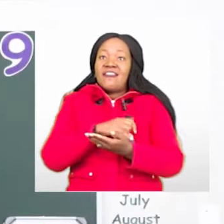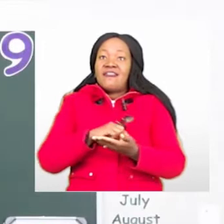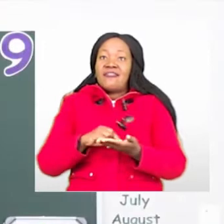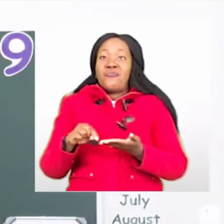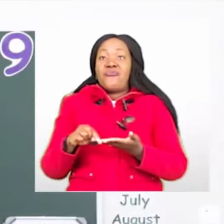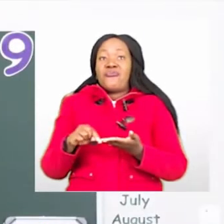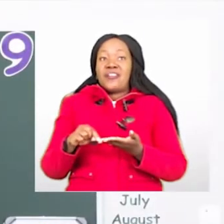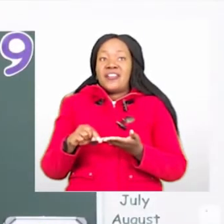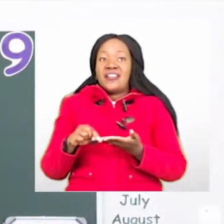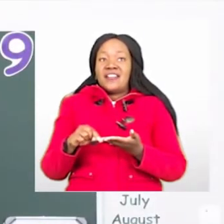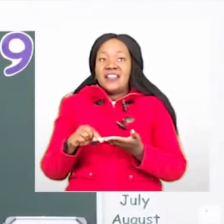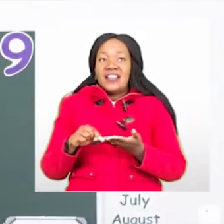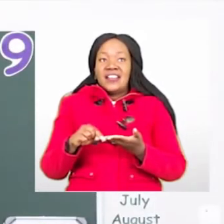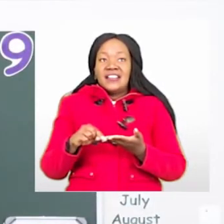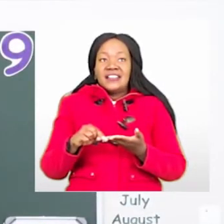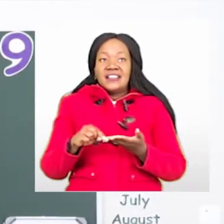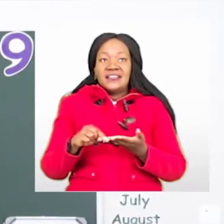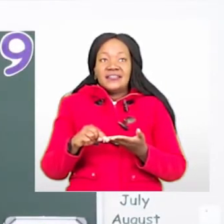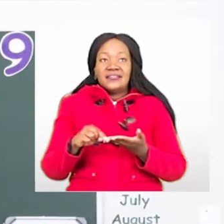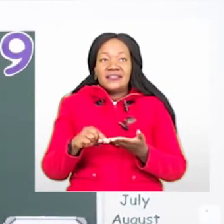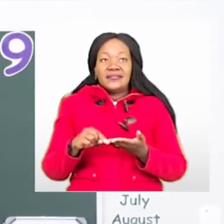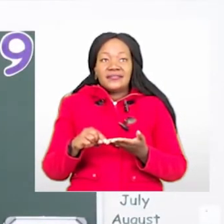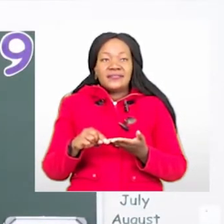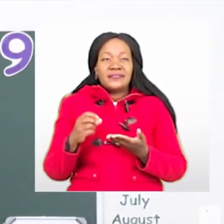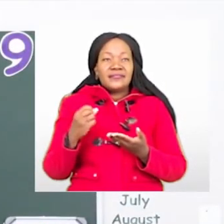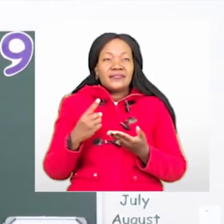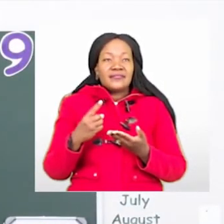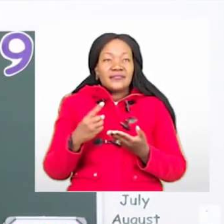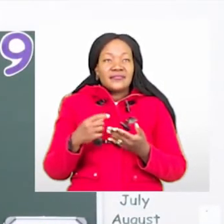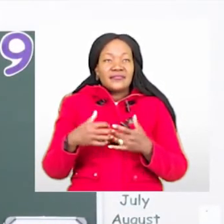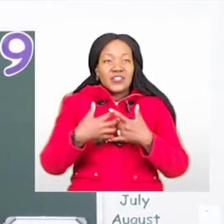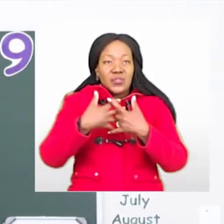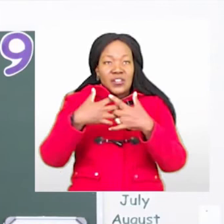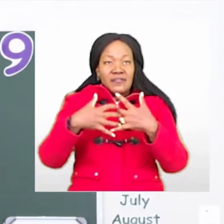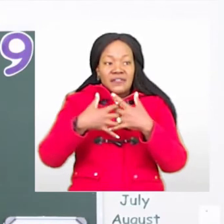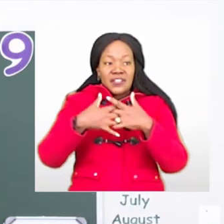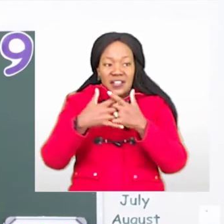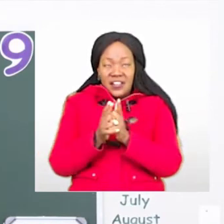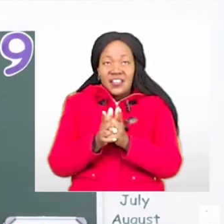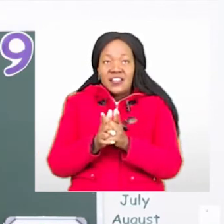see if there are 7 days in a week. We have Sunday,